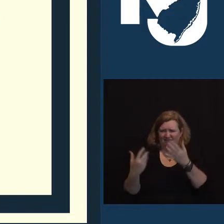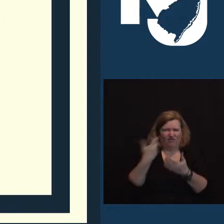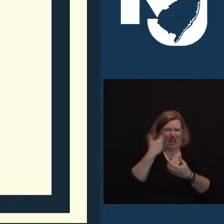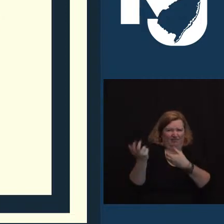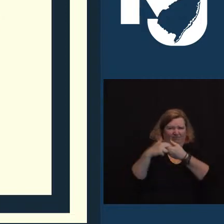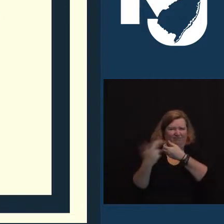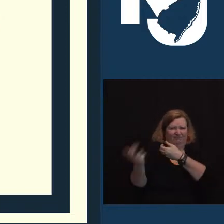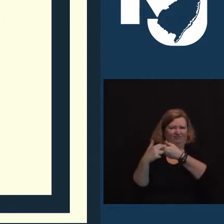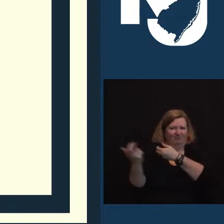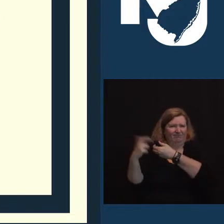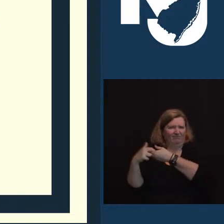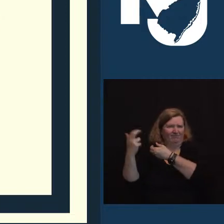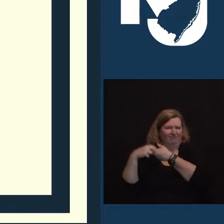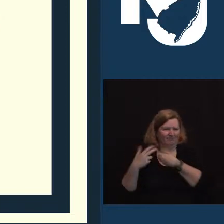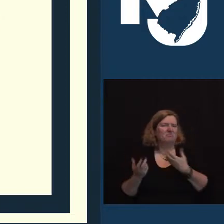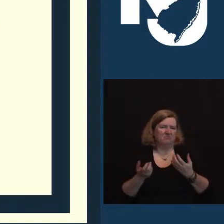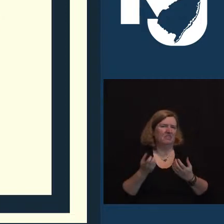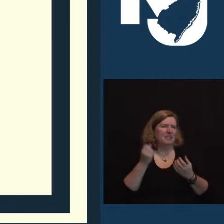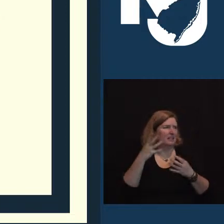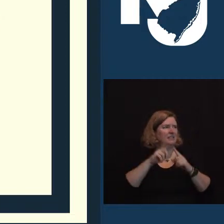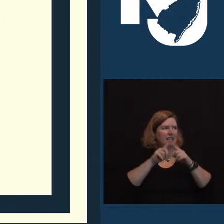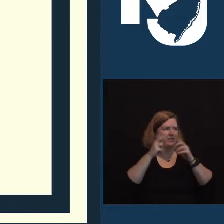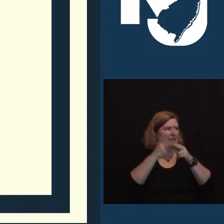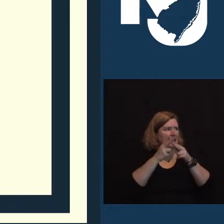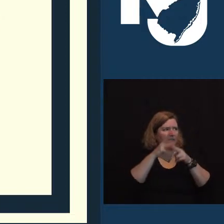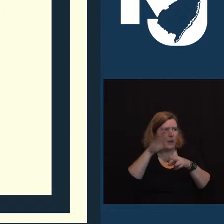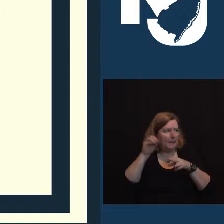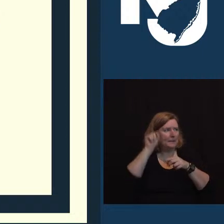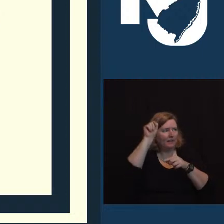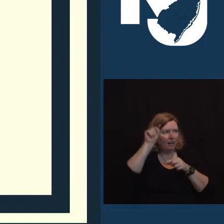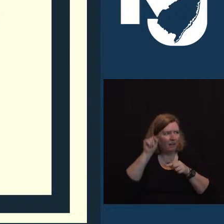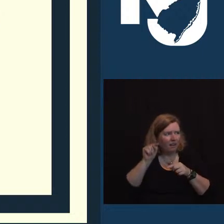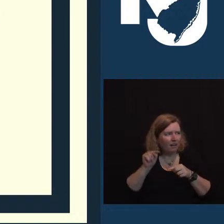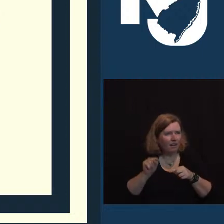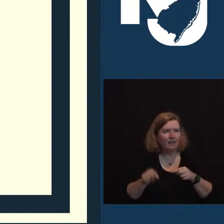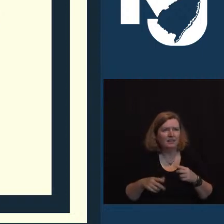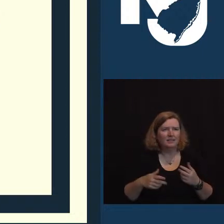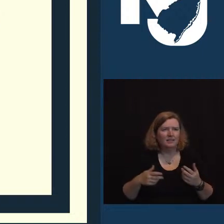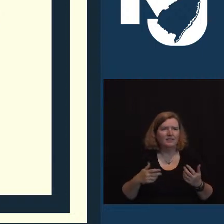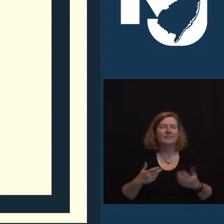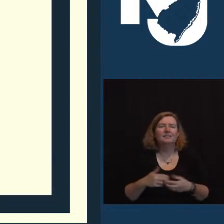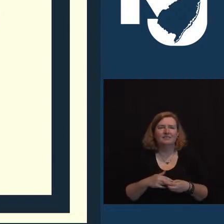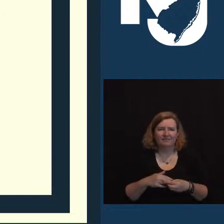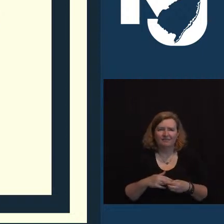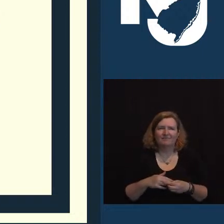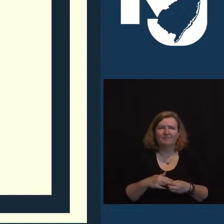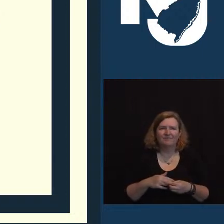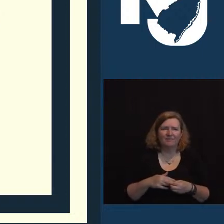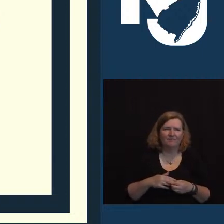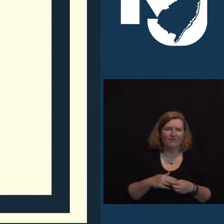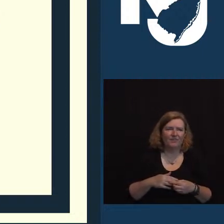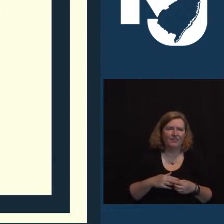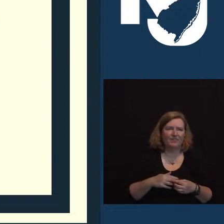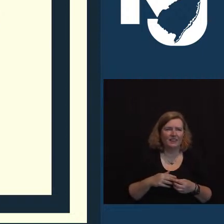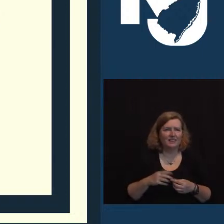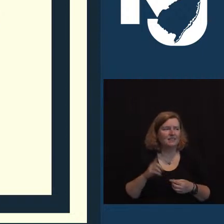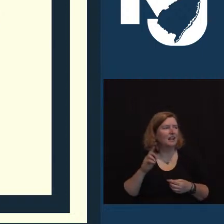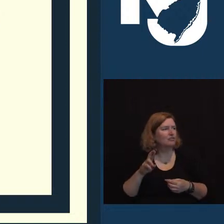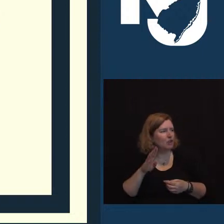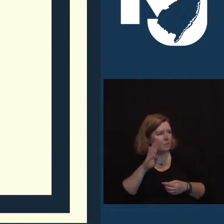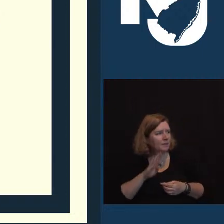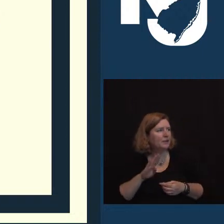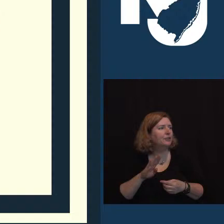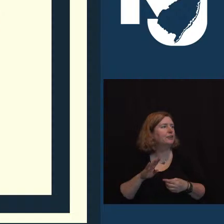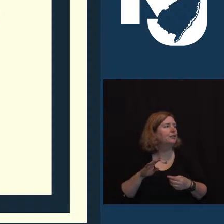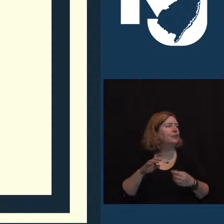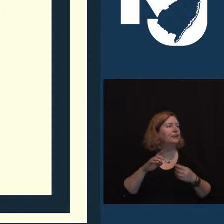Brewing Company, Departed Souls Brewing Company, Double Nickel Brewing Company, Dr. Brewlittle's Beer Company, Eclipse